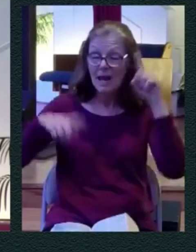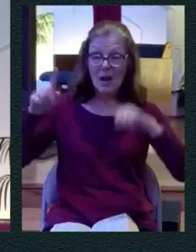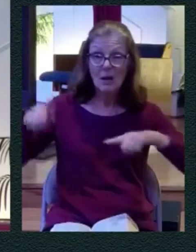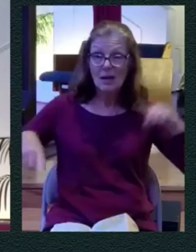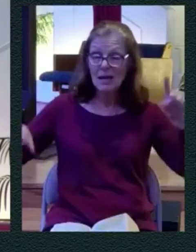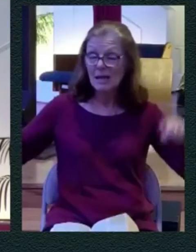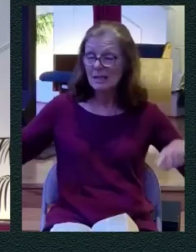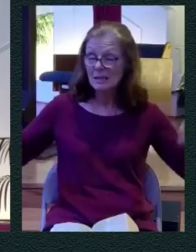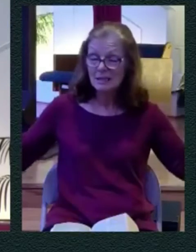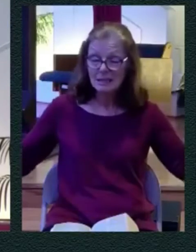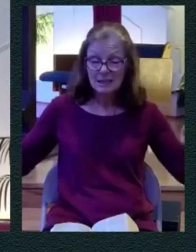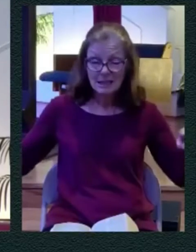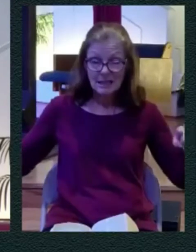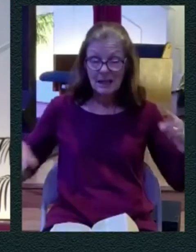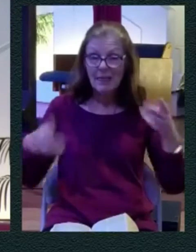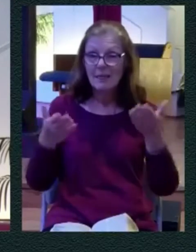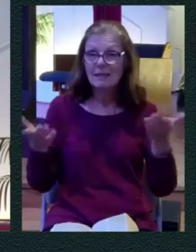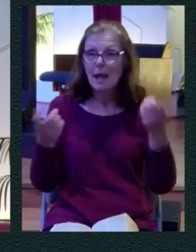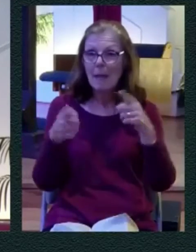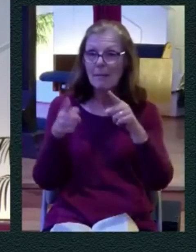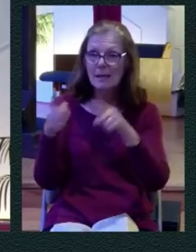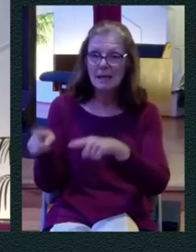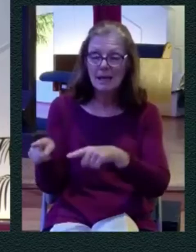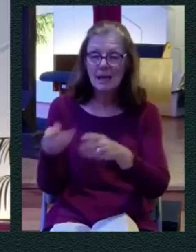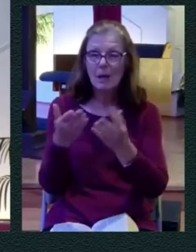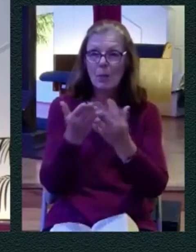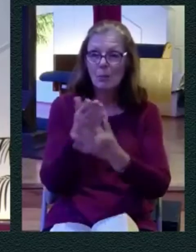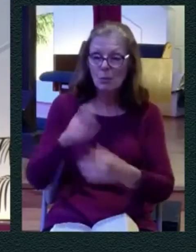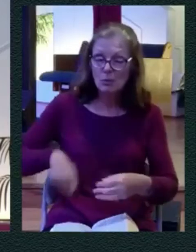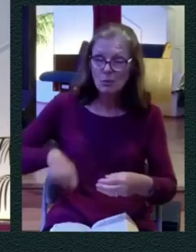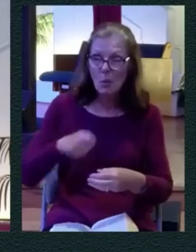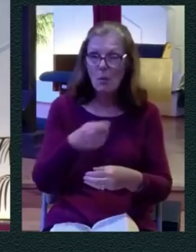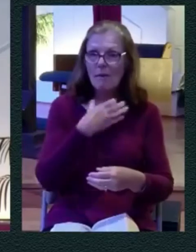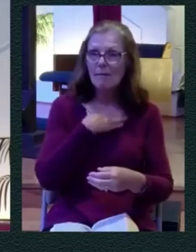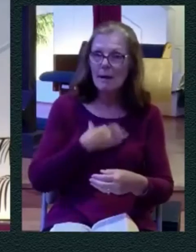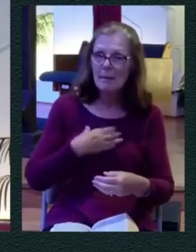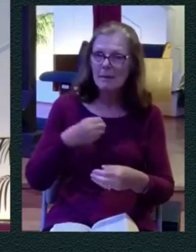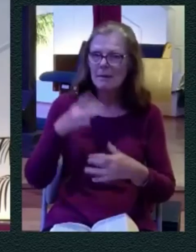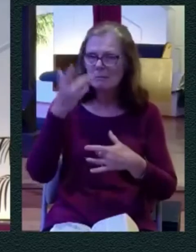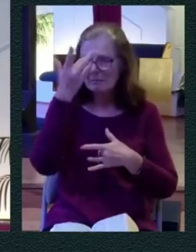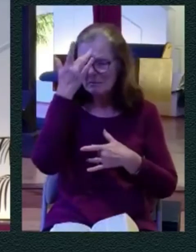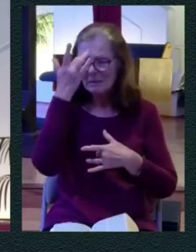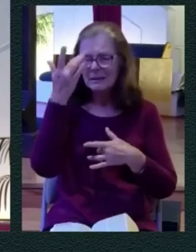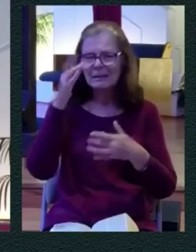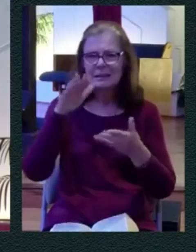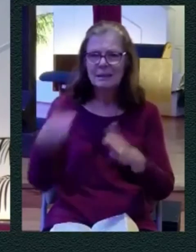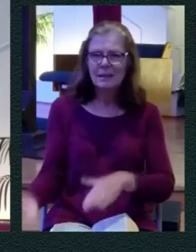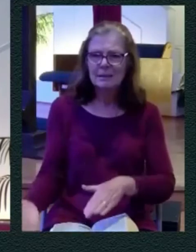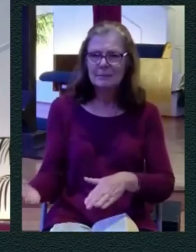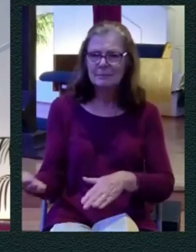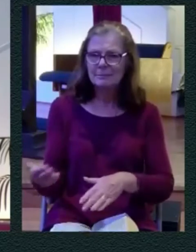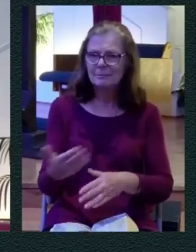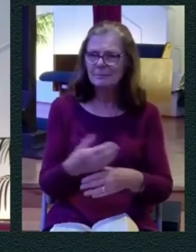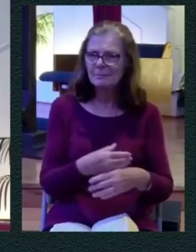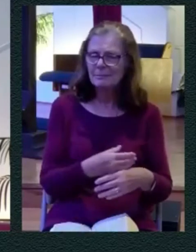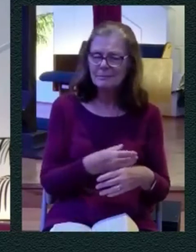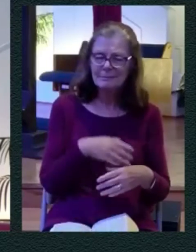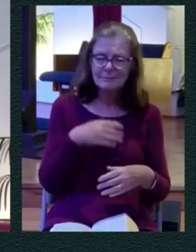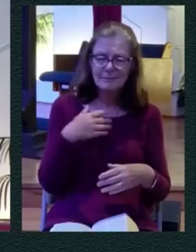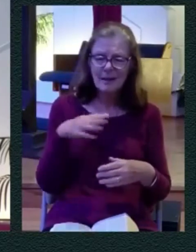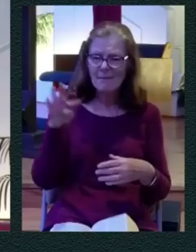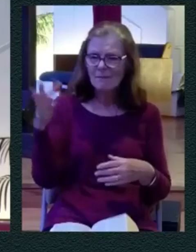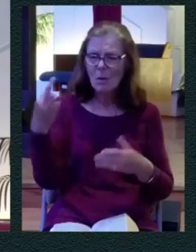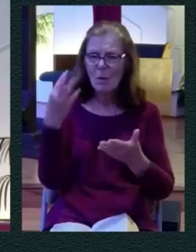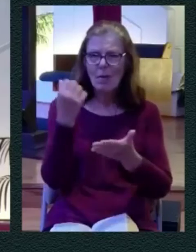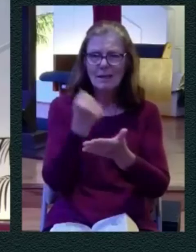sword, famine, and pestilence. It's quite interesting. This fourth seal seems to almost gather up the seals which